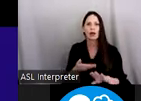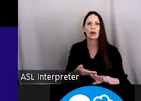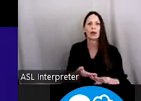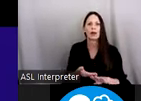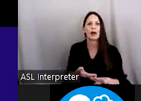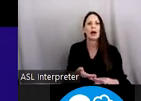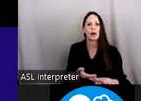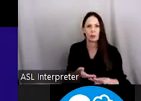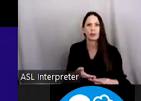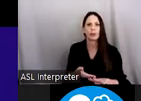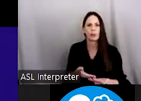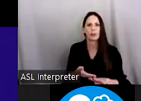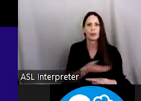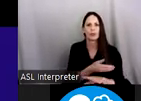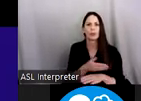substance use